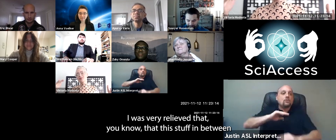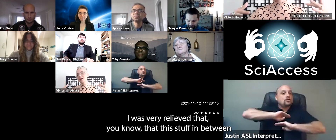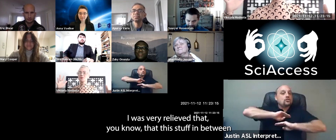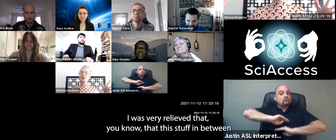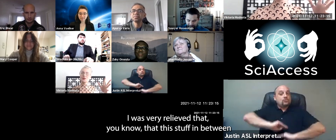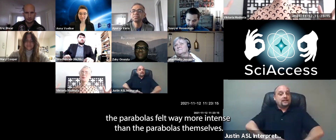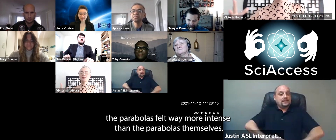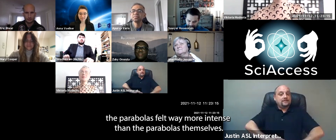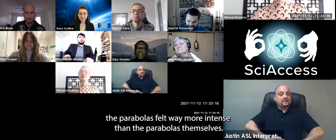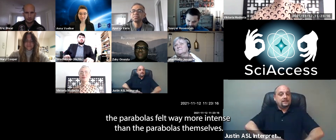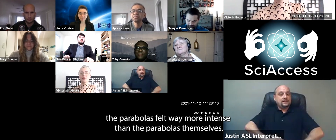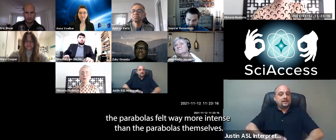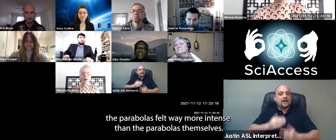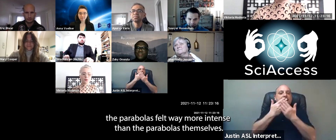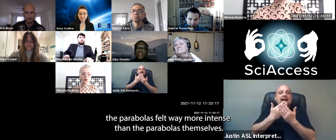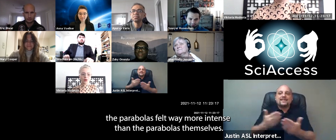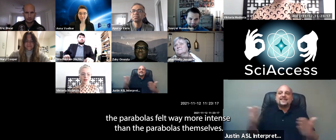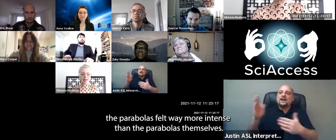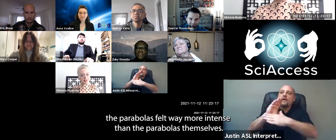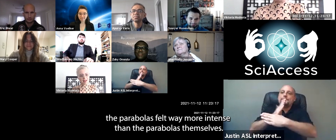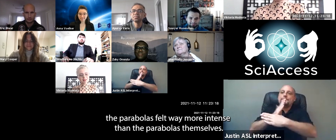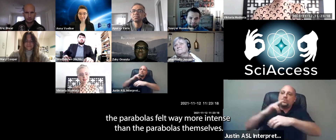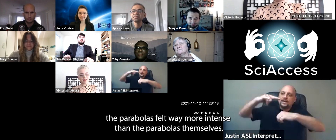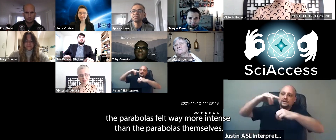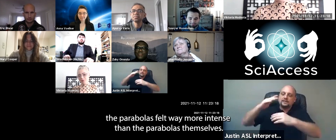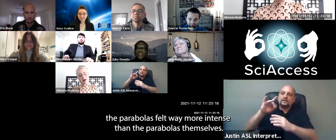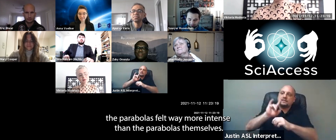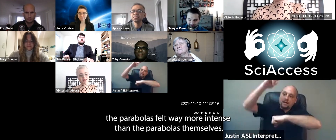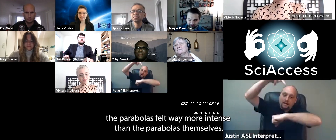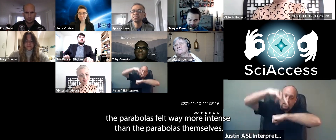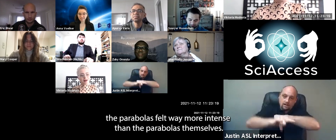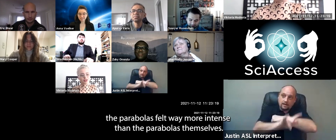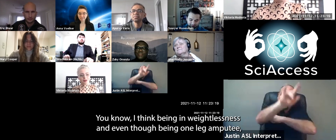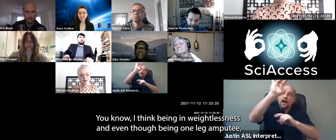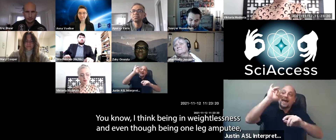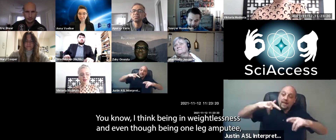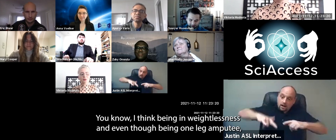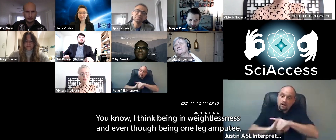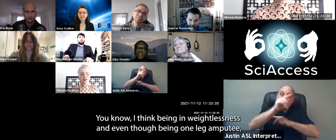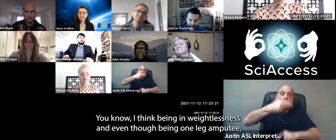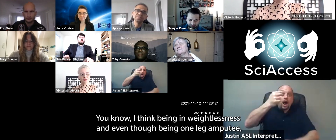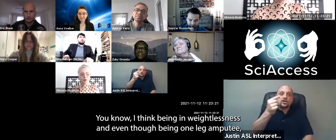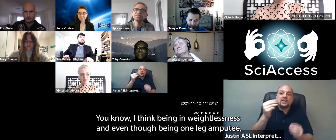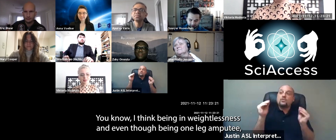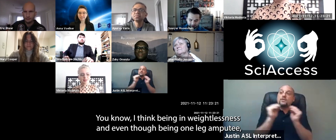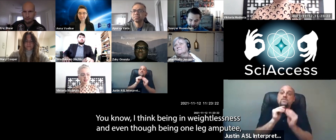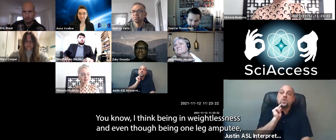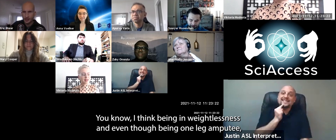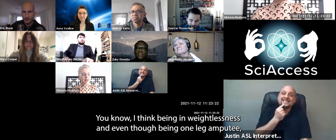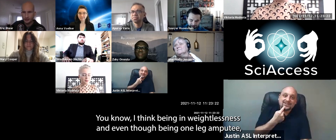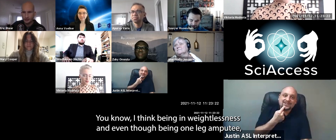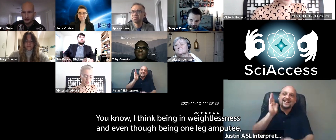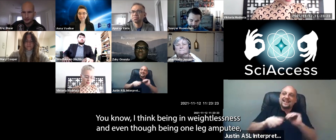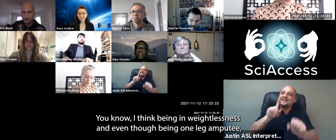the stuff in between the parabolas felt way more intense than the parabolas themselves. I think being in weightlessness,